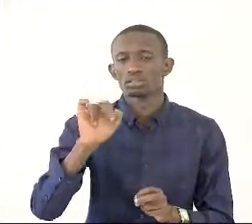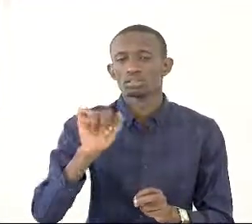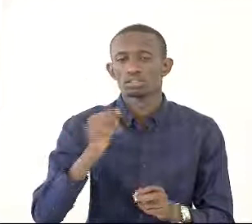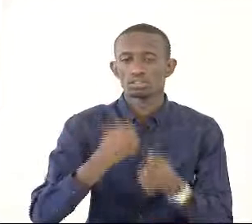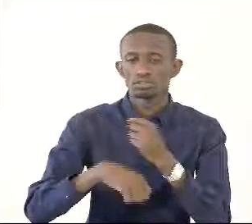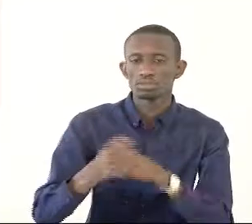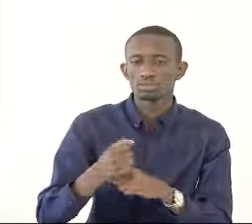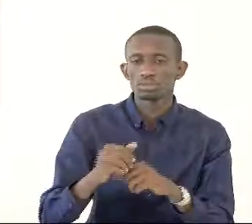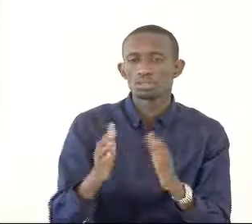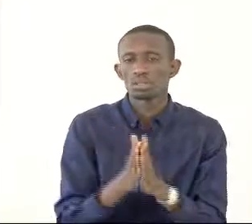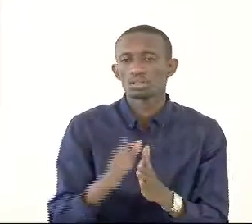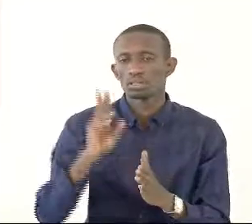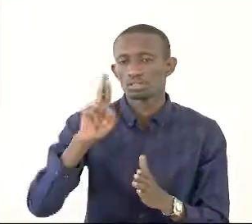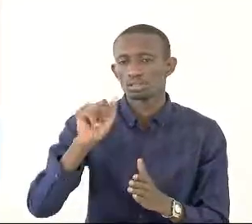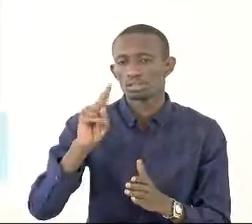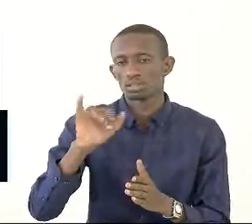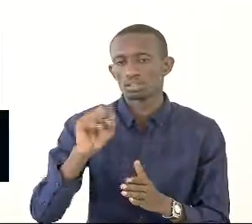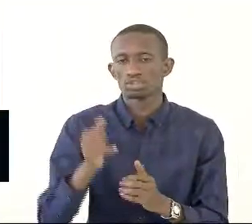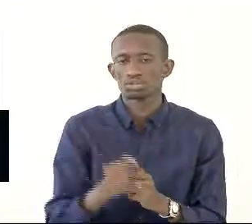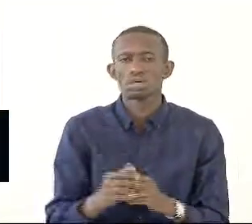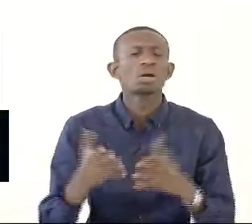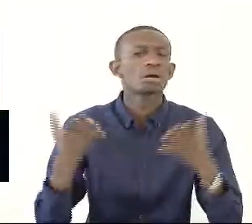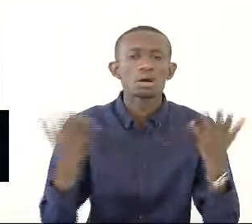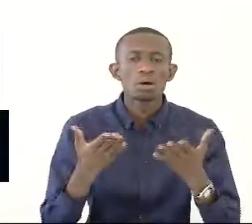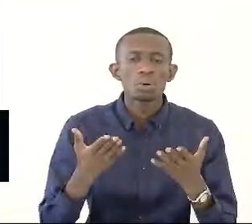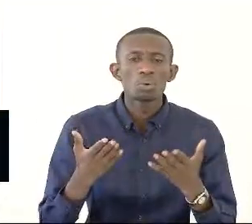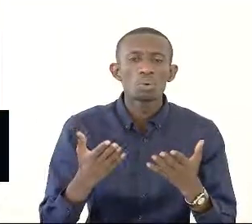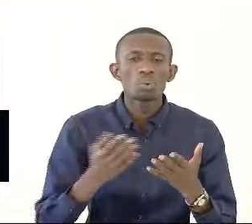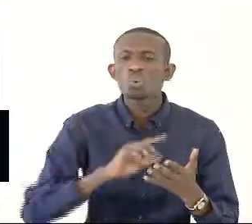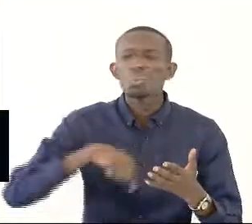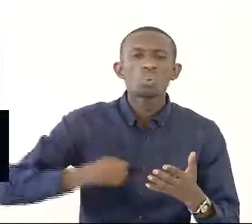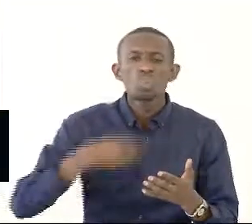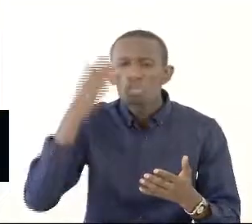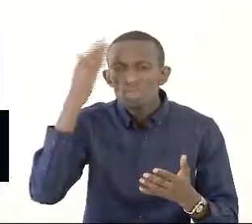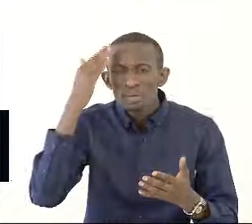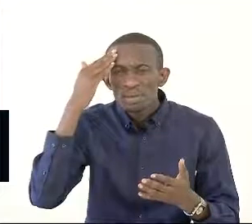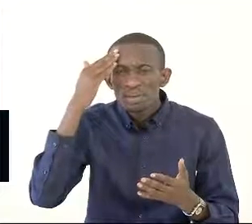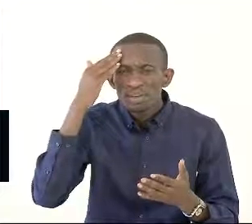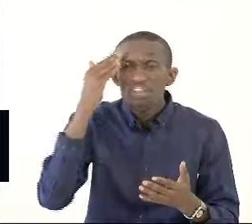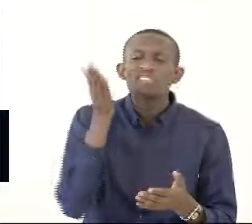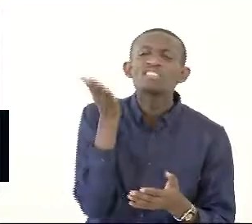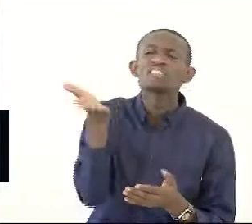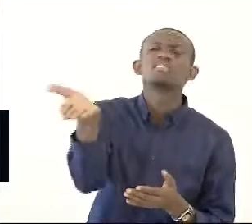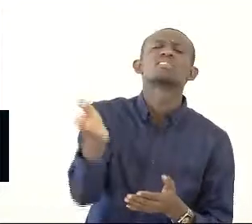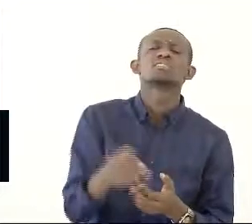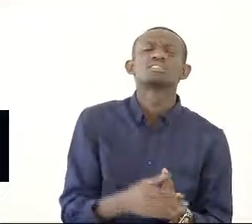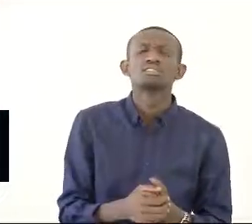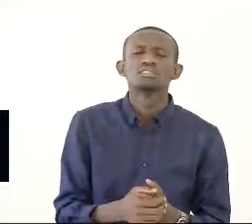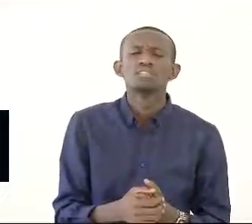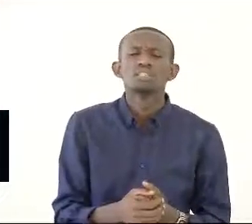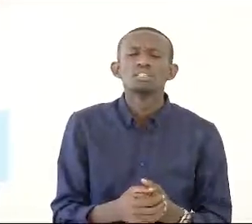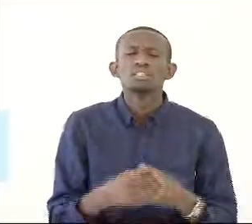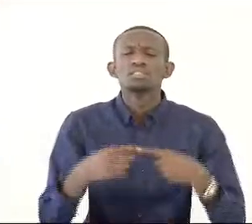it's even there? How can we know that there is a presence of the radioactivity at a given